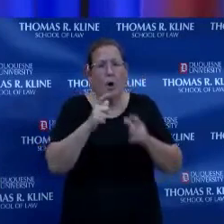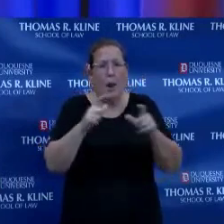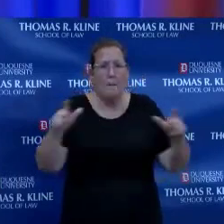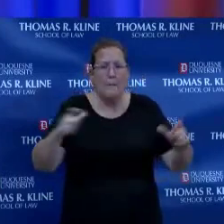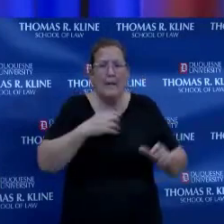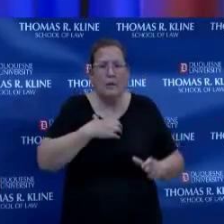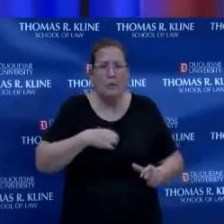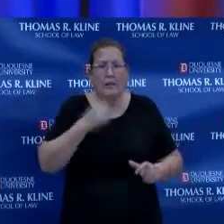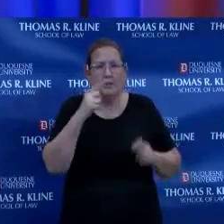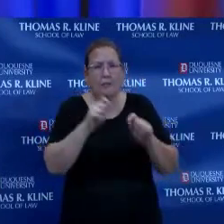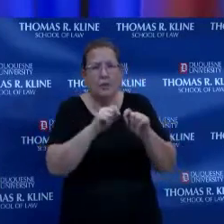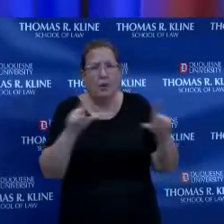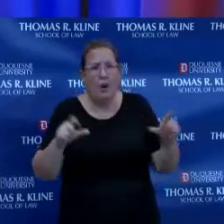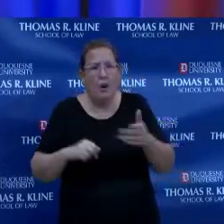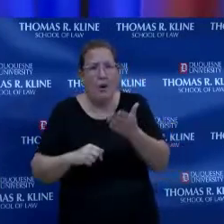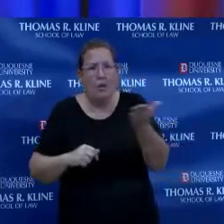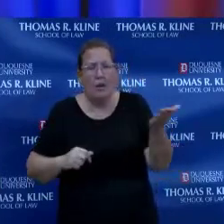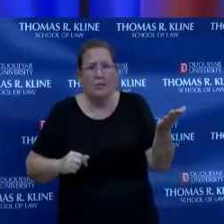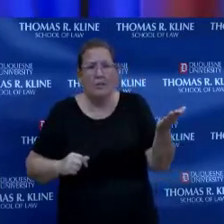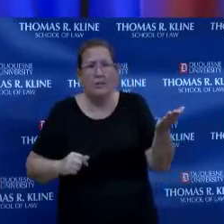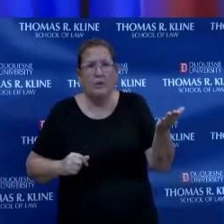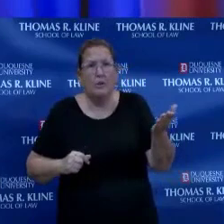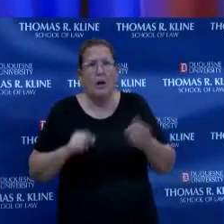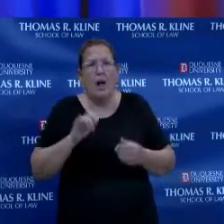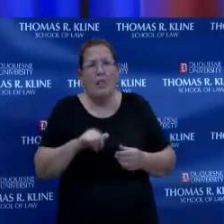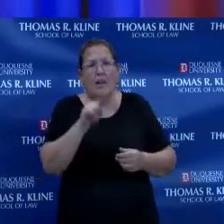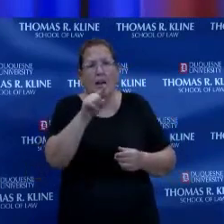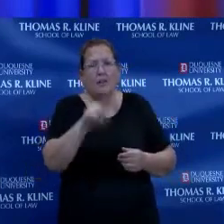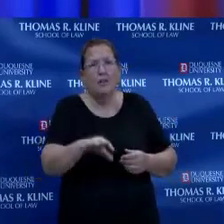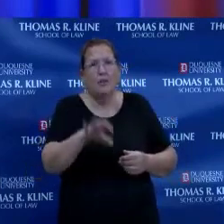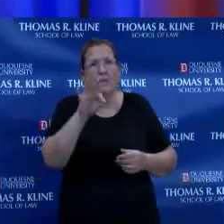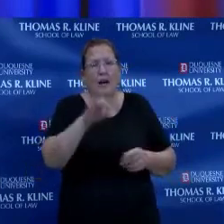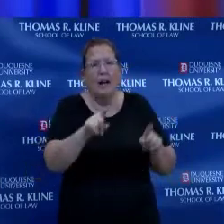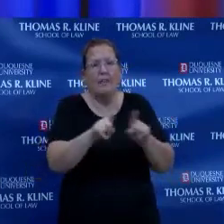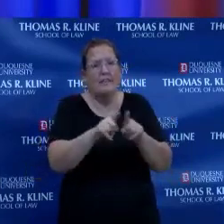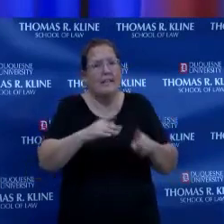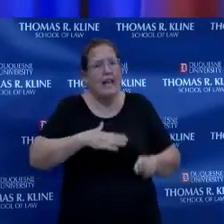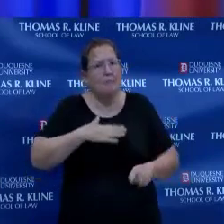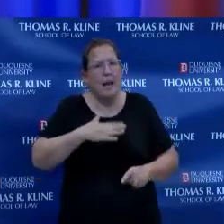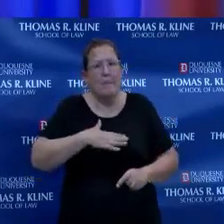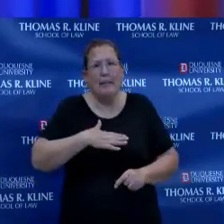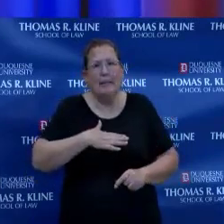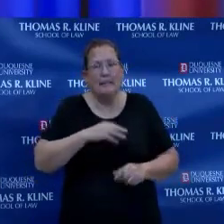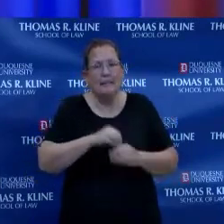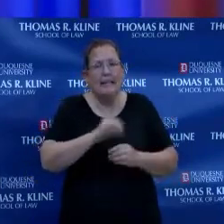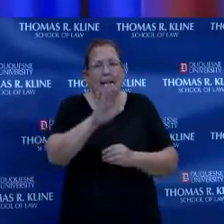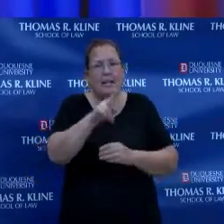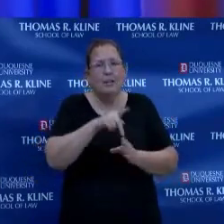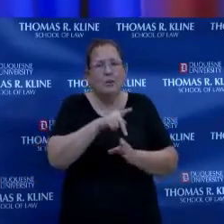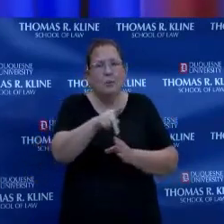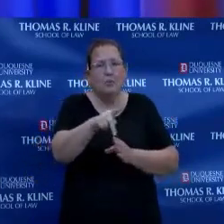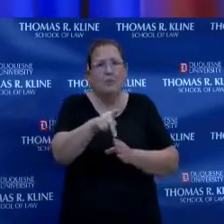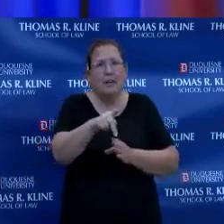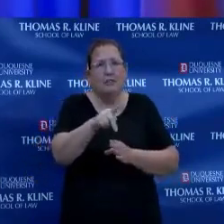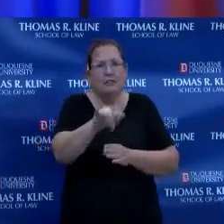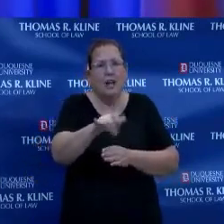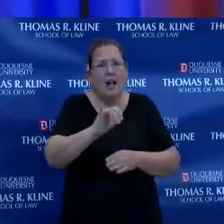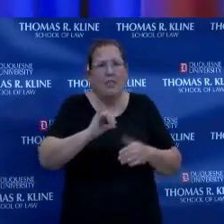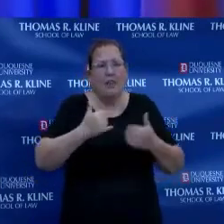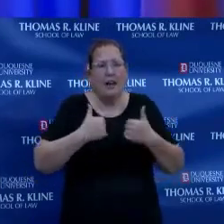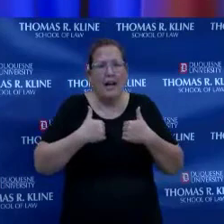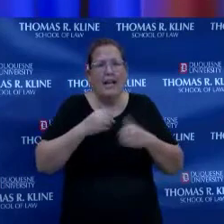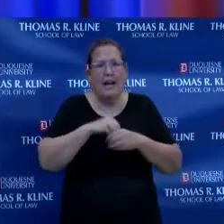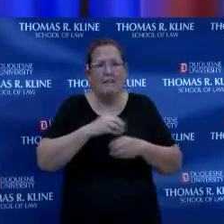you, it would be that you find the same happiness in your professional and in your personal